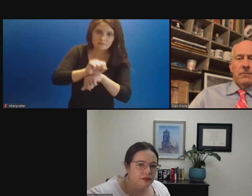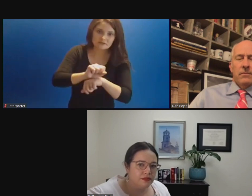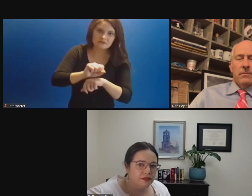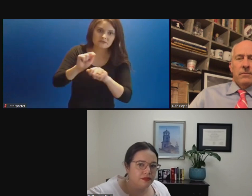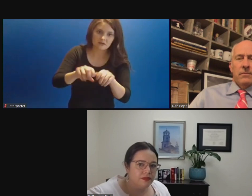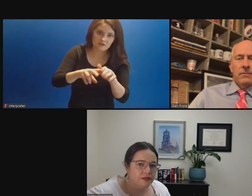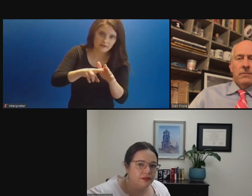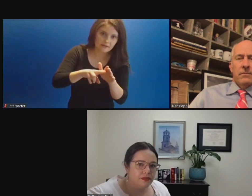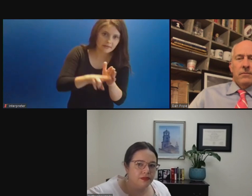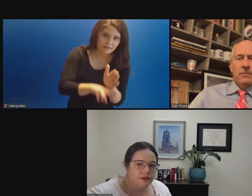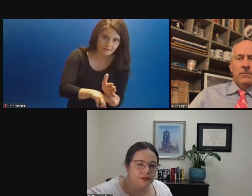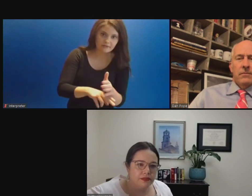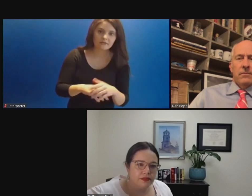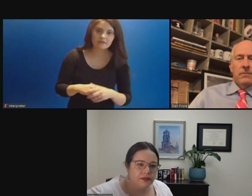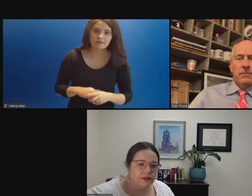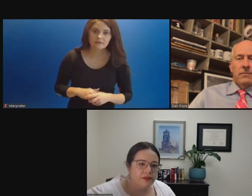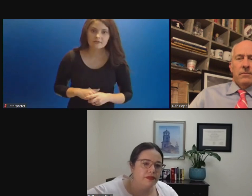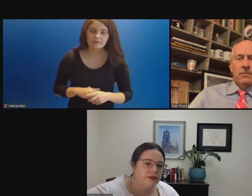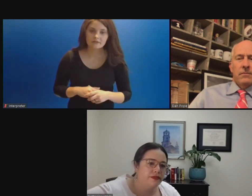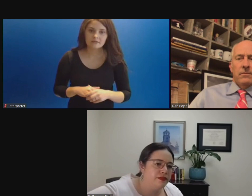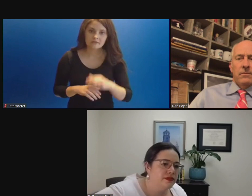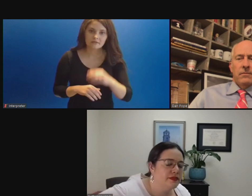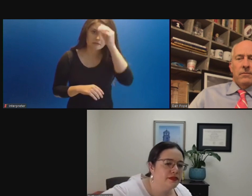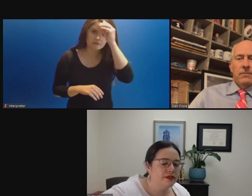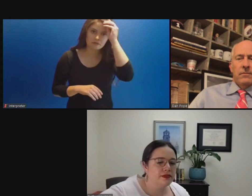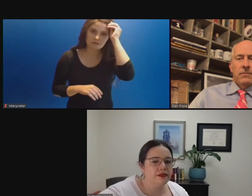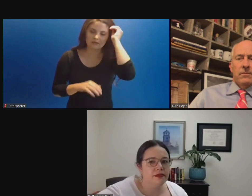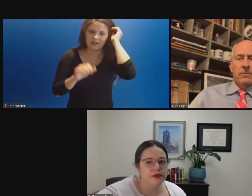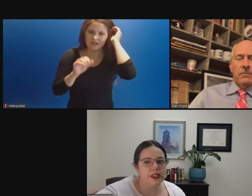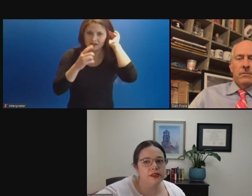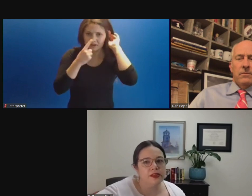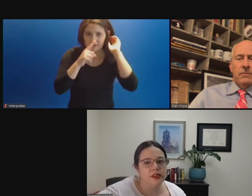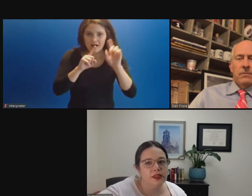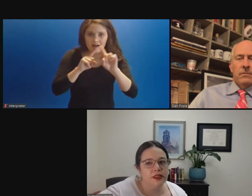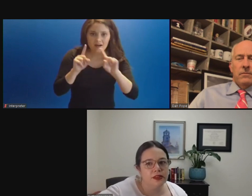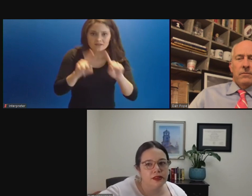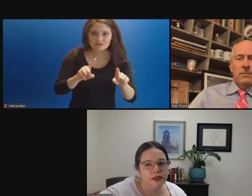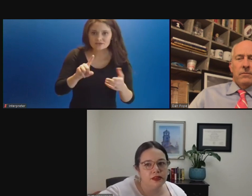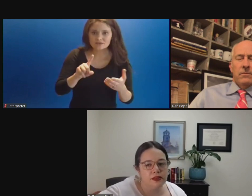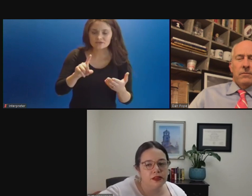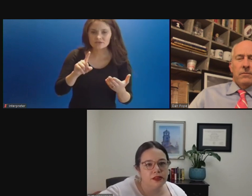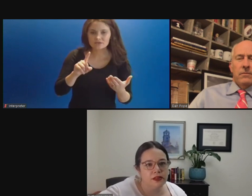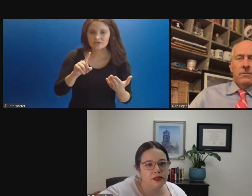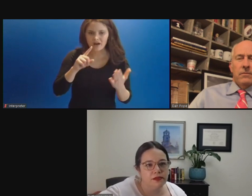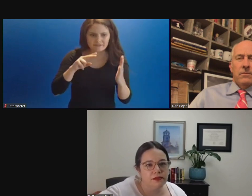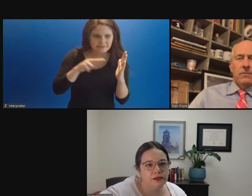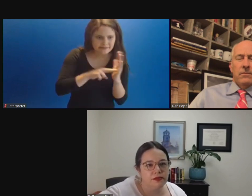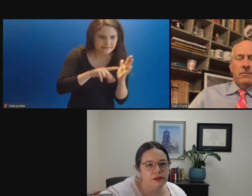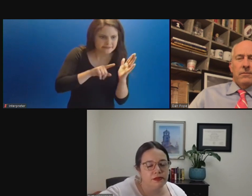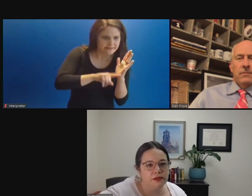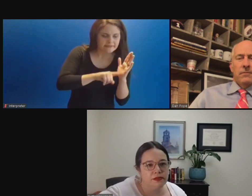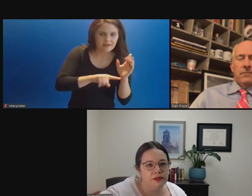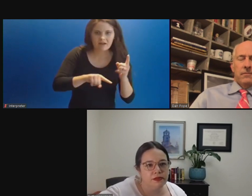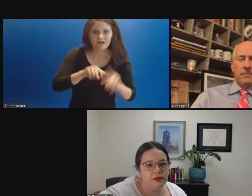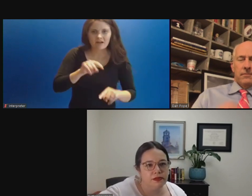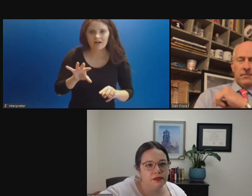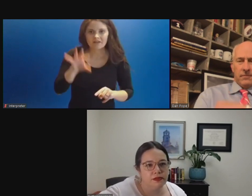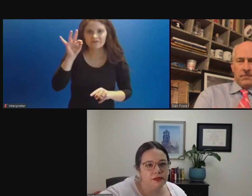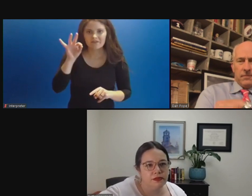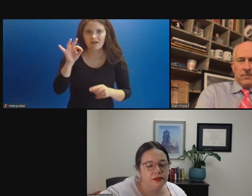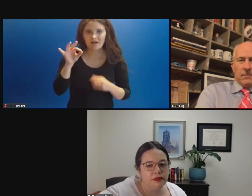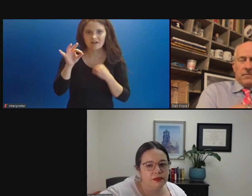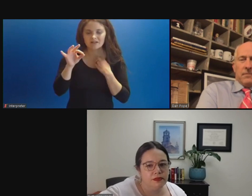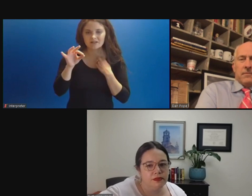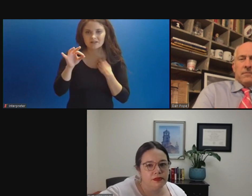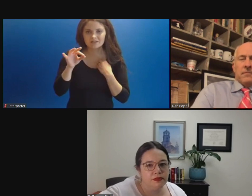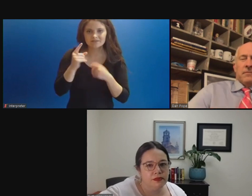and pursue. So, can you answer that a little bit for us? I've looked it up and I can't find the